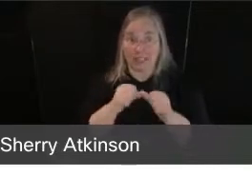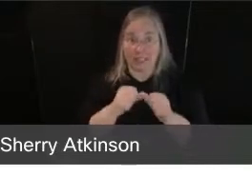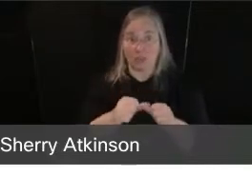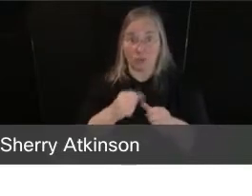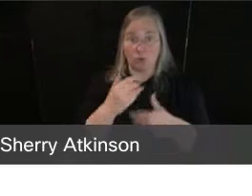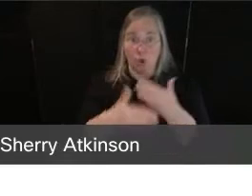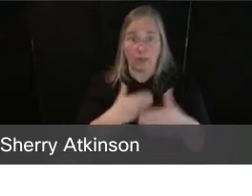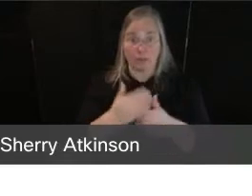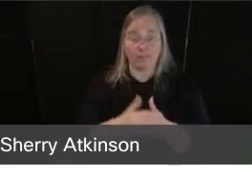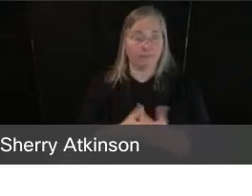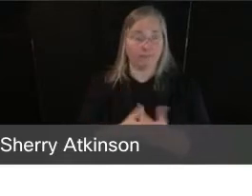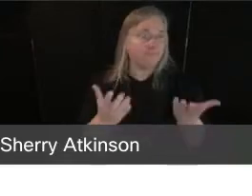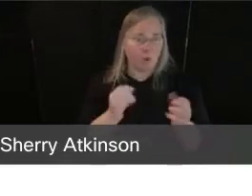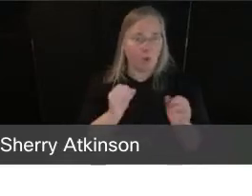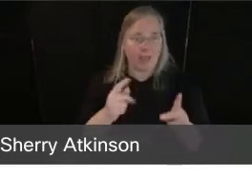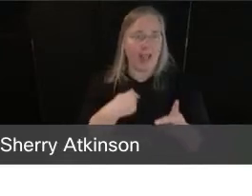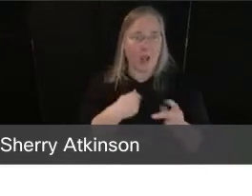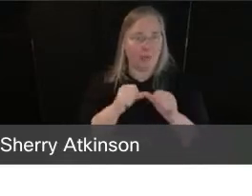Oh, I'll keep going.